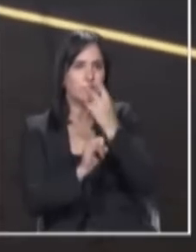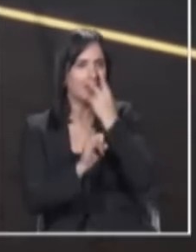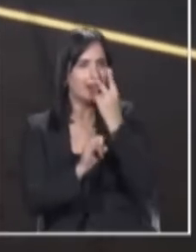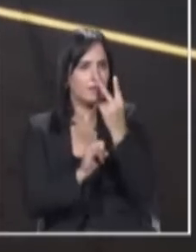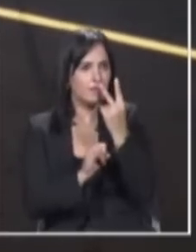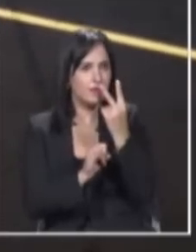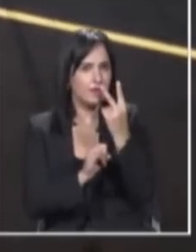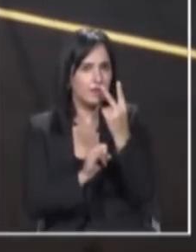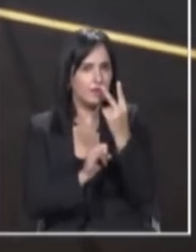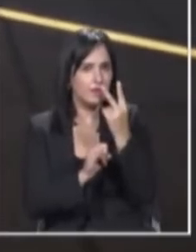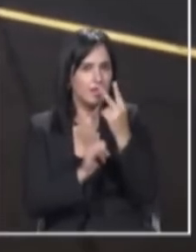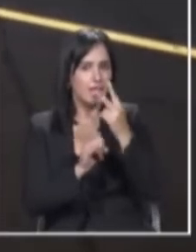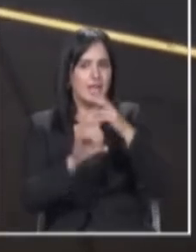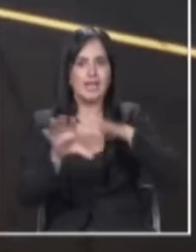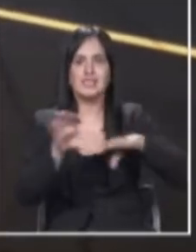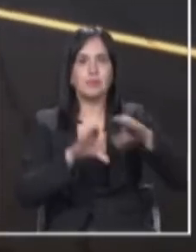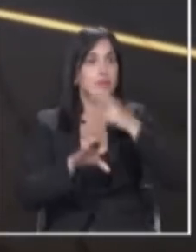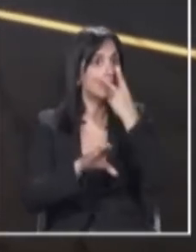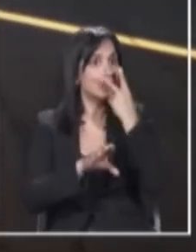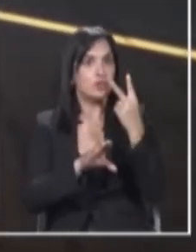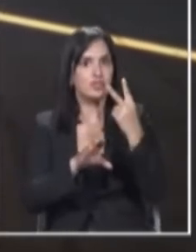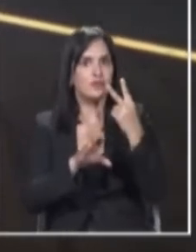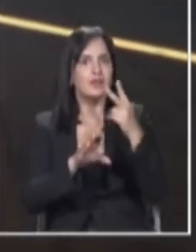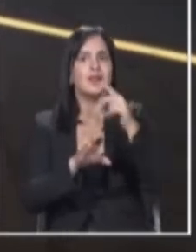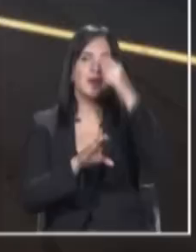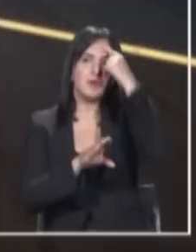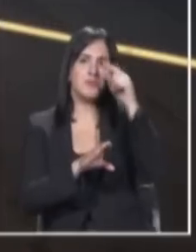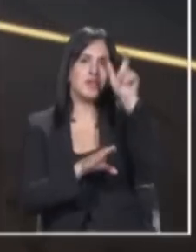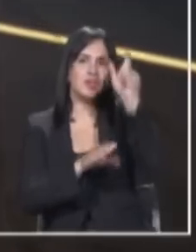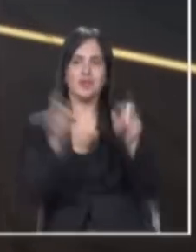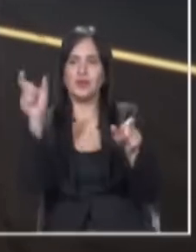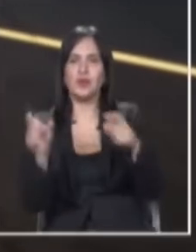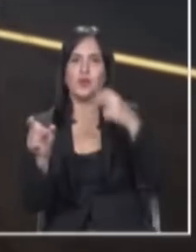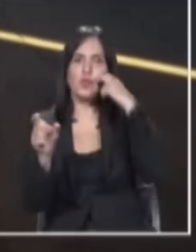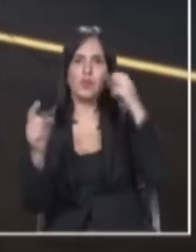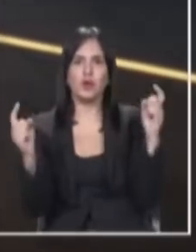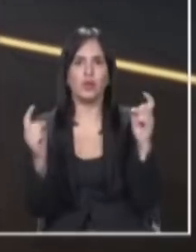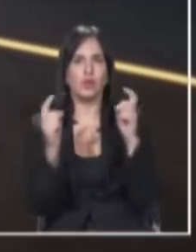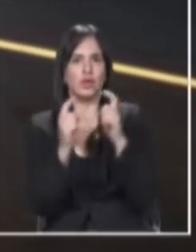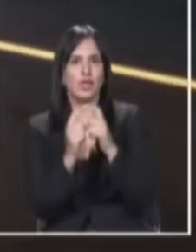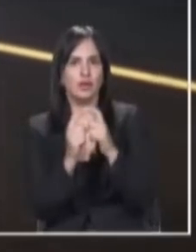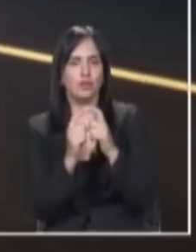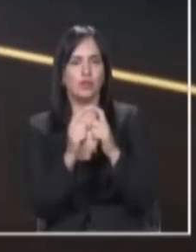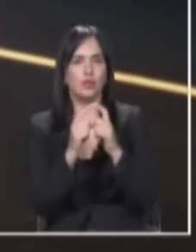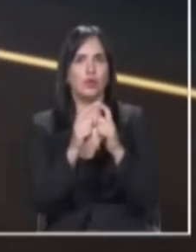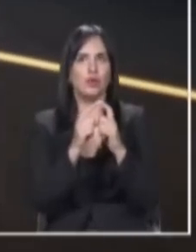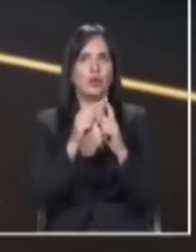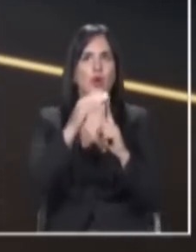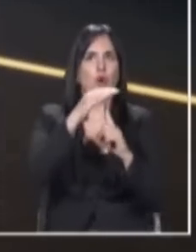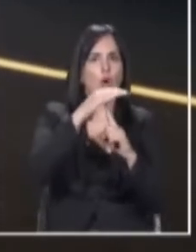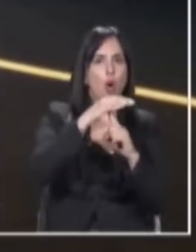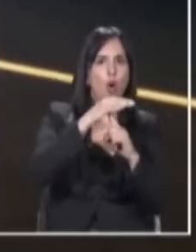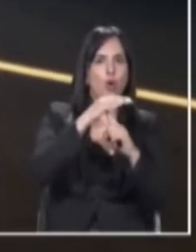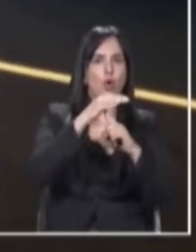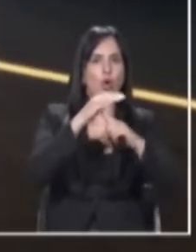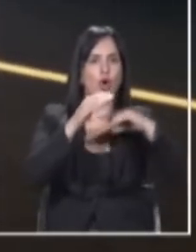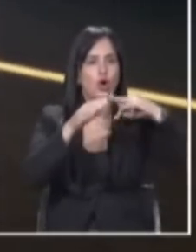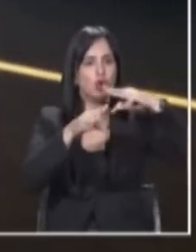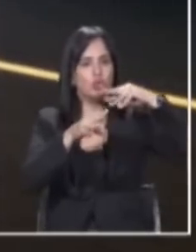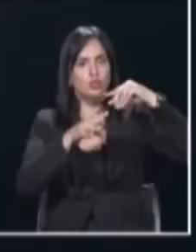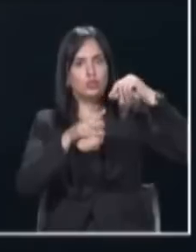net of relations that connect humans like those of Fuji or a kind of